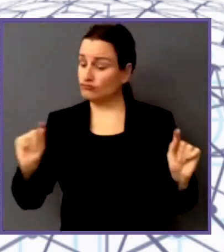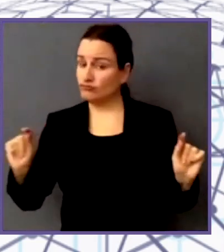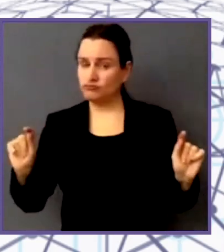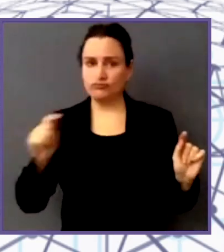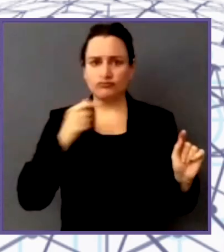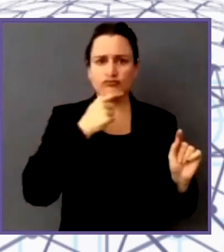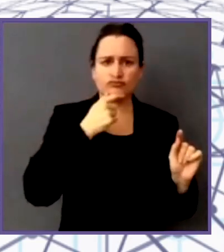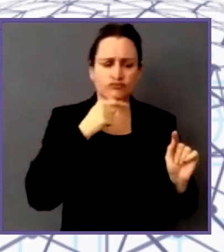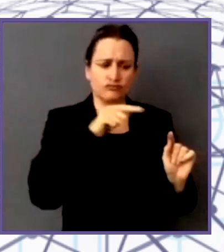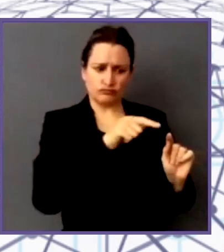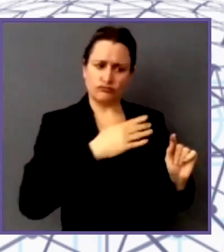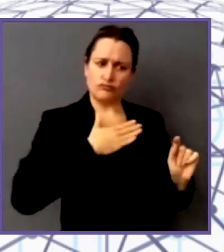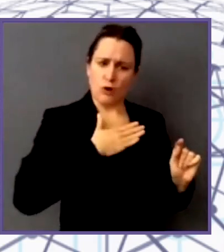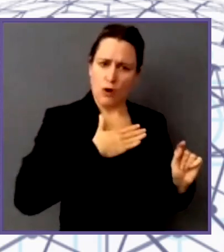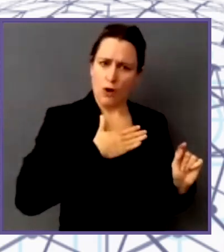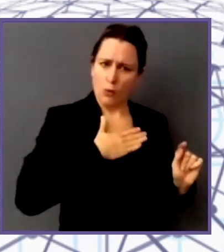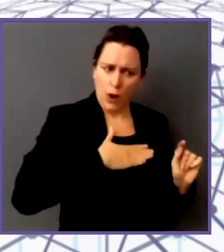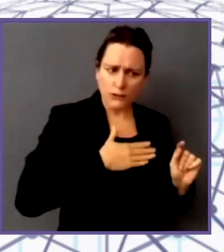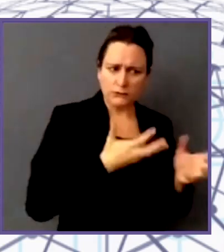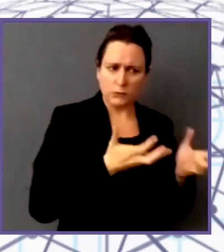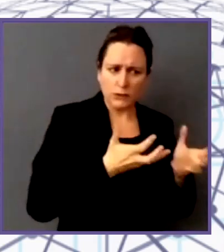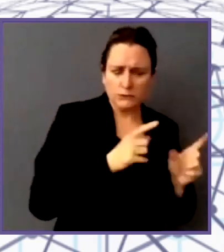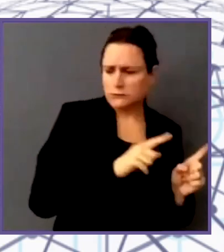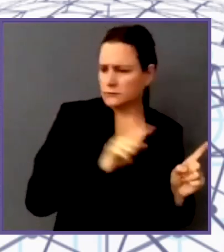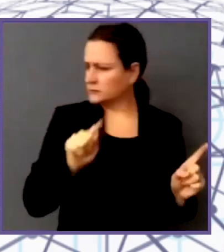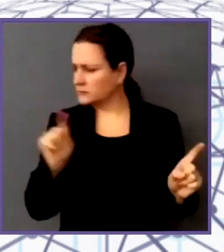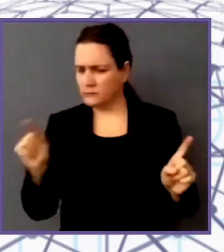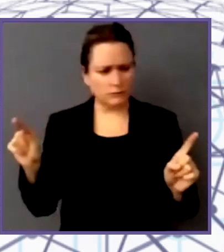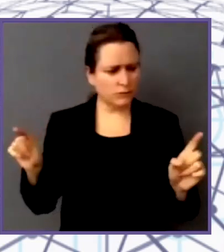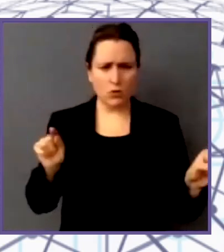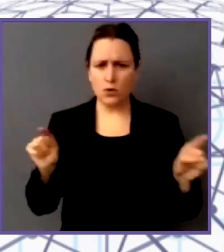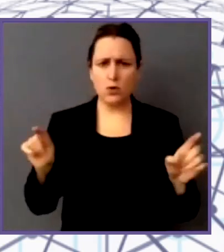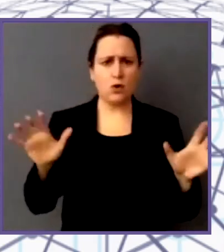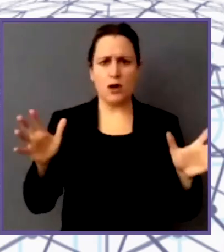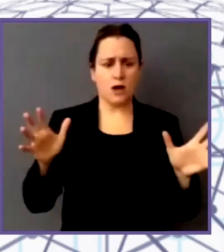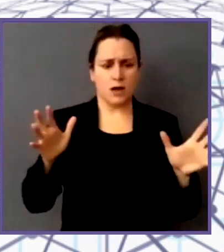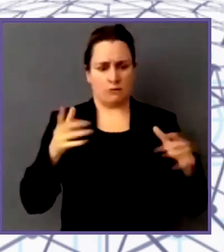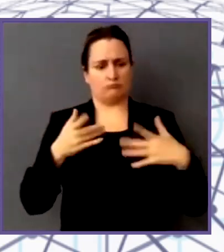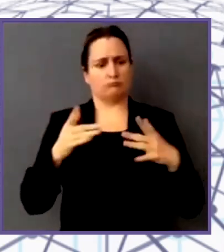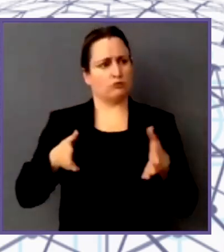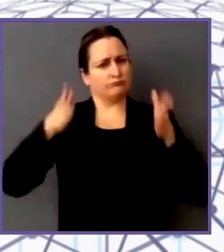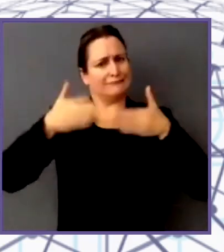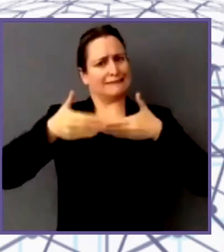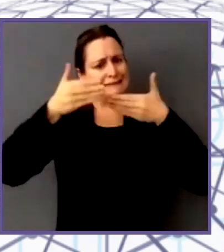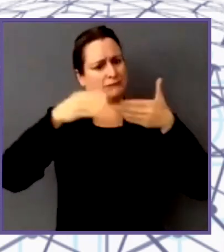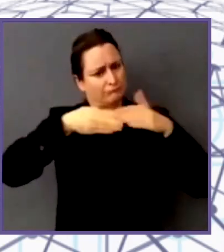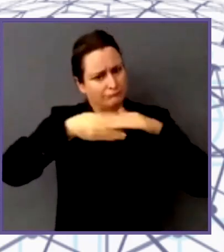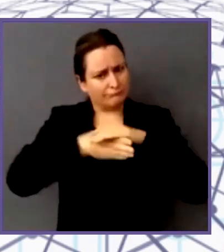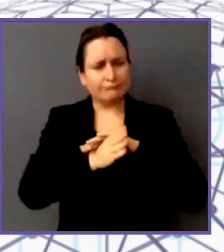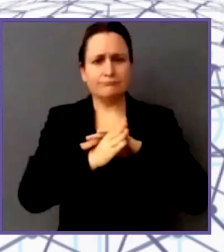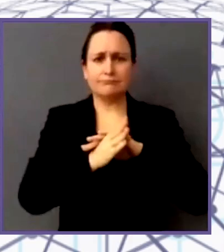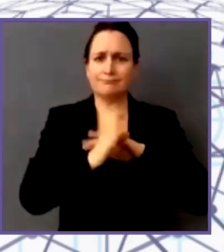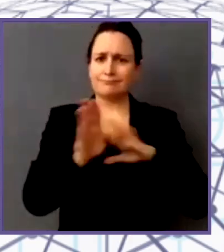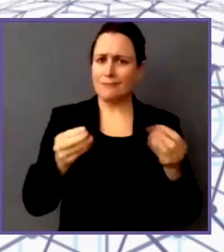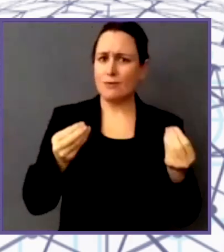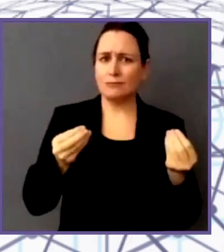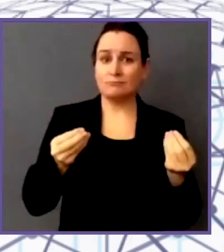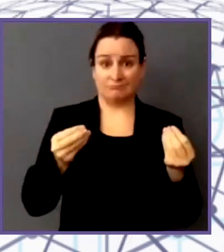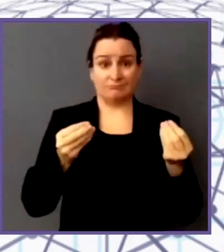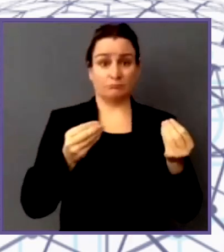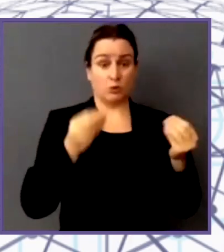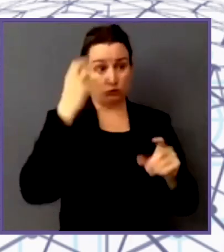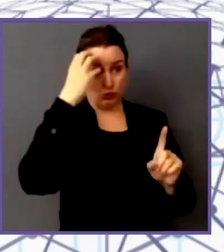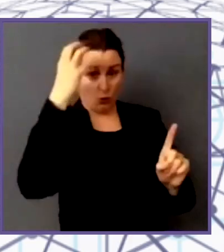and the possibilities for inclusive design in the city through understanding the knowledge and capacity of local government and built environment